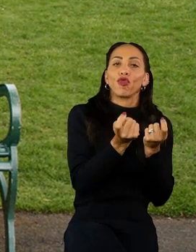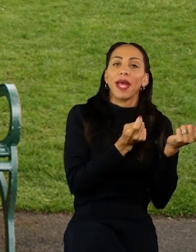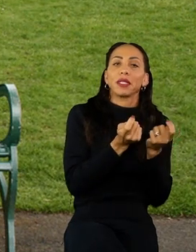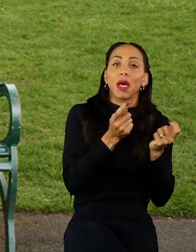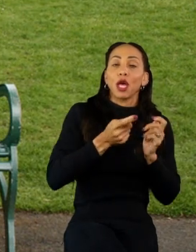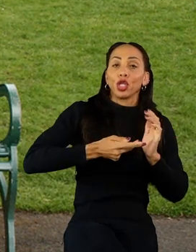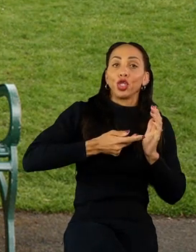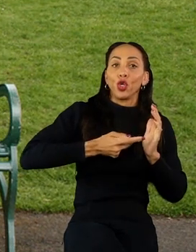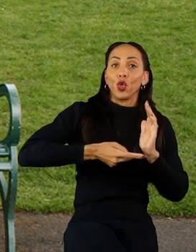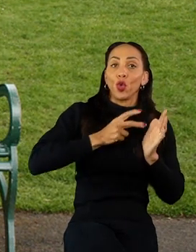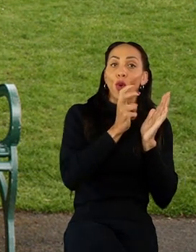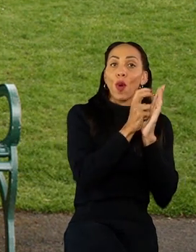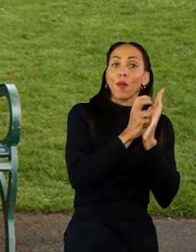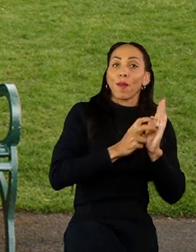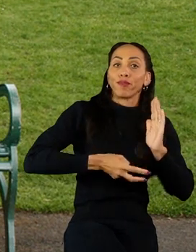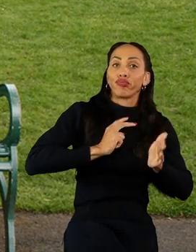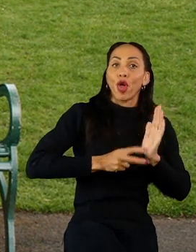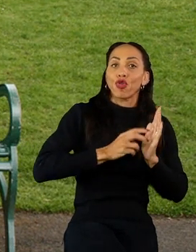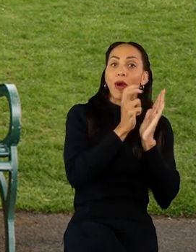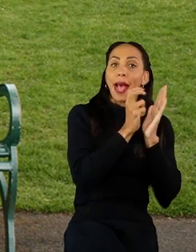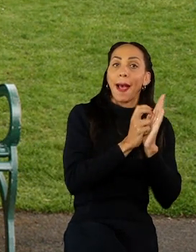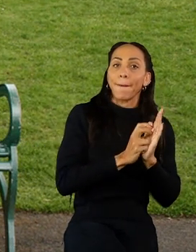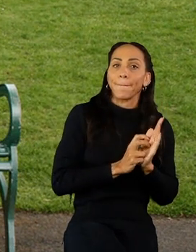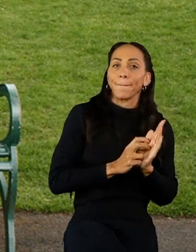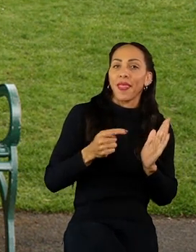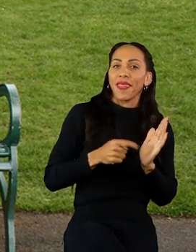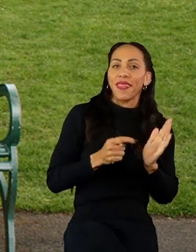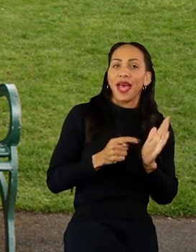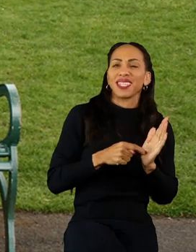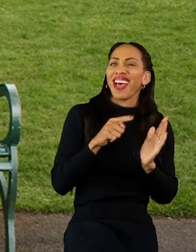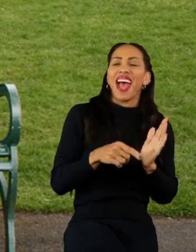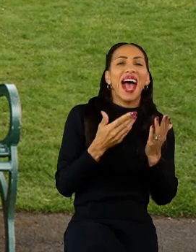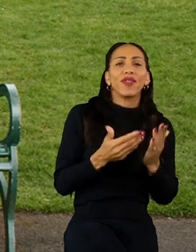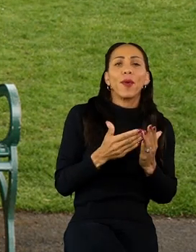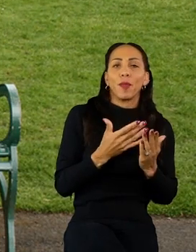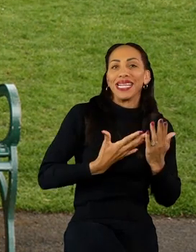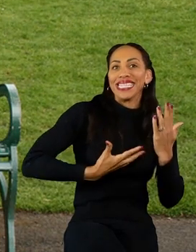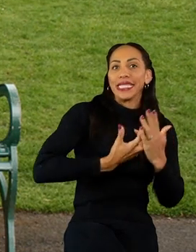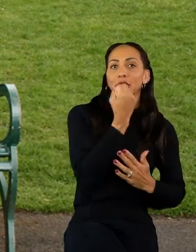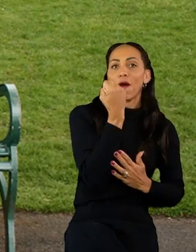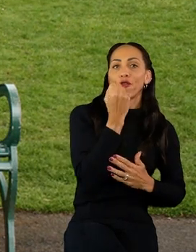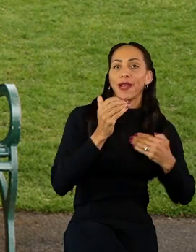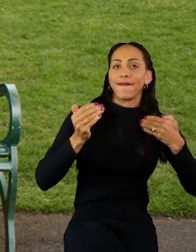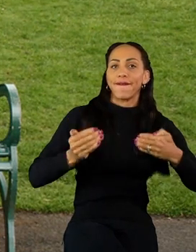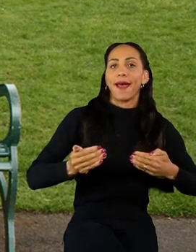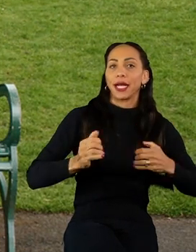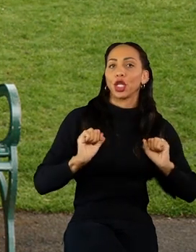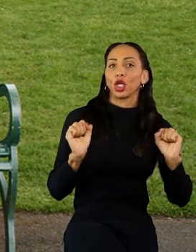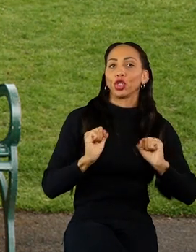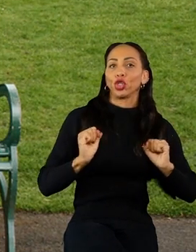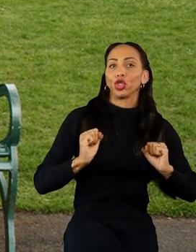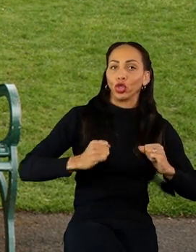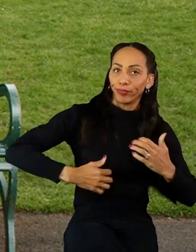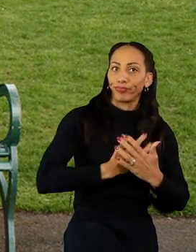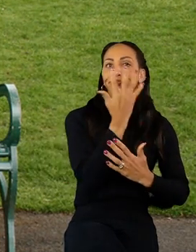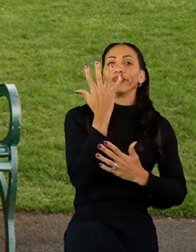we're employing a disabled curator to program that space. But we're right at the beginning